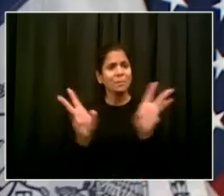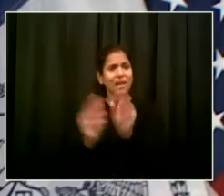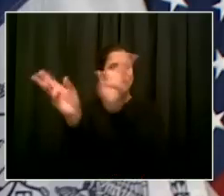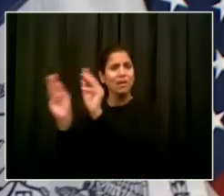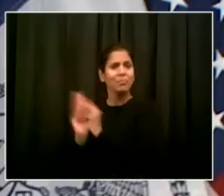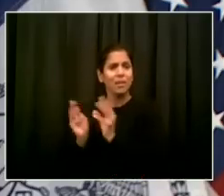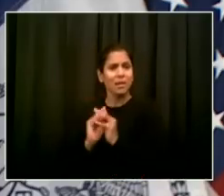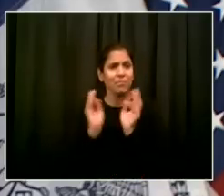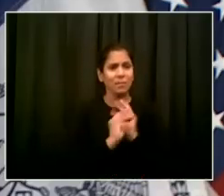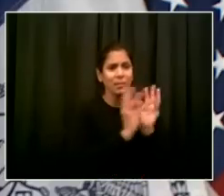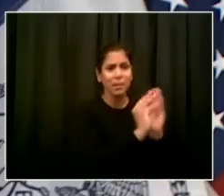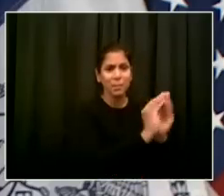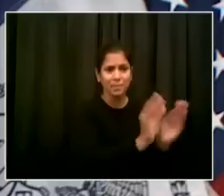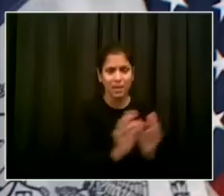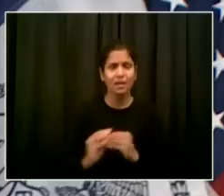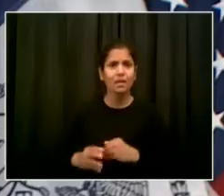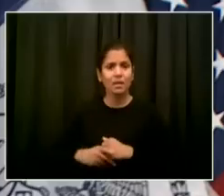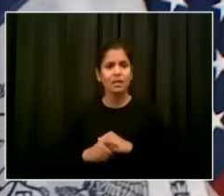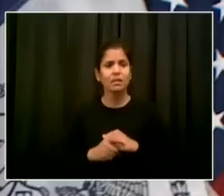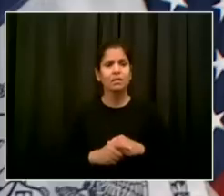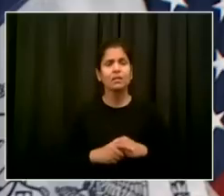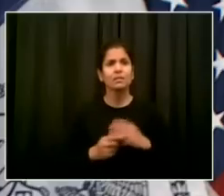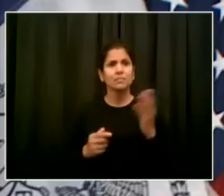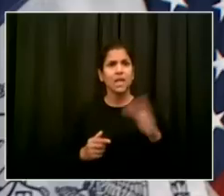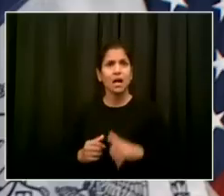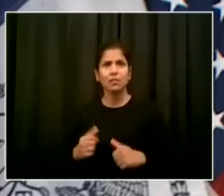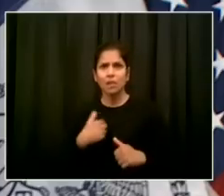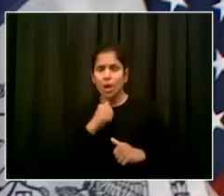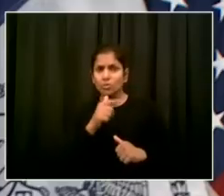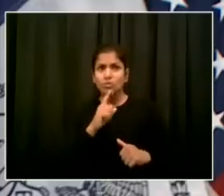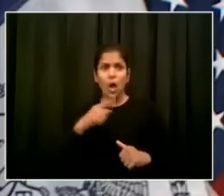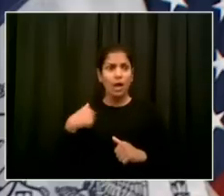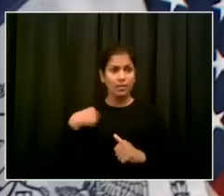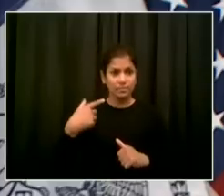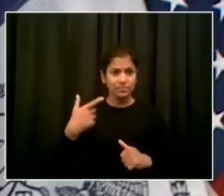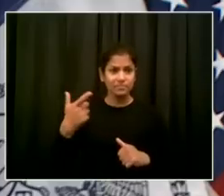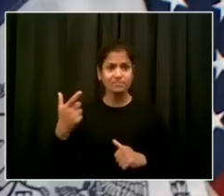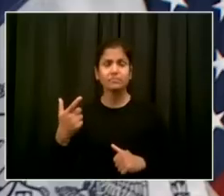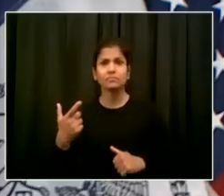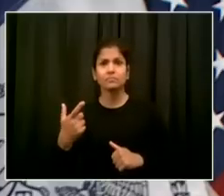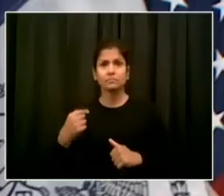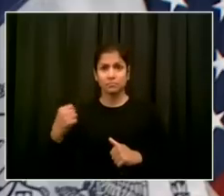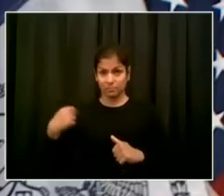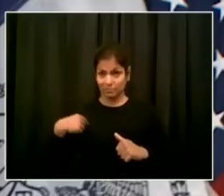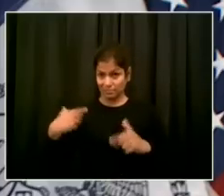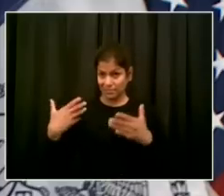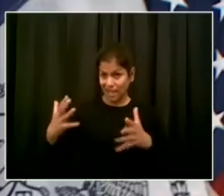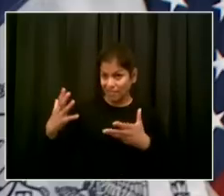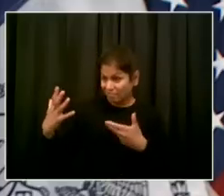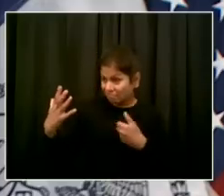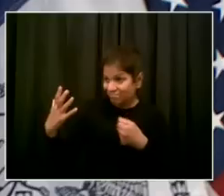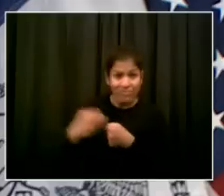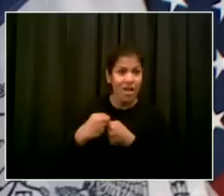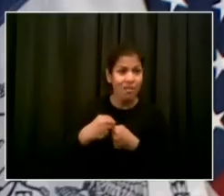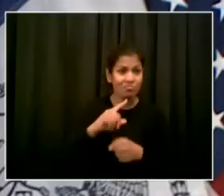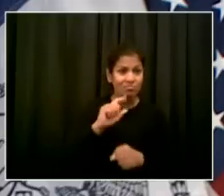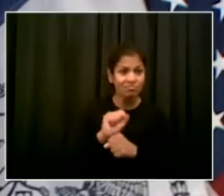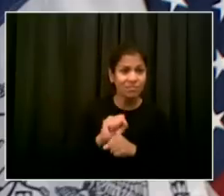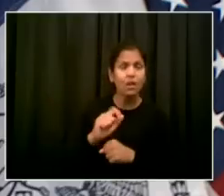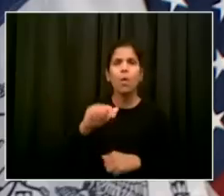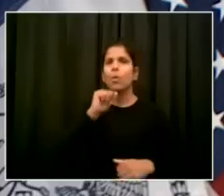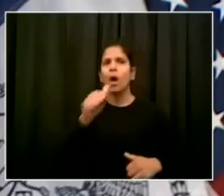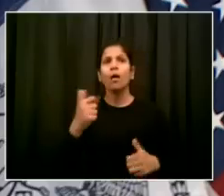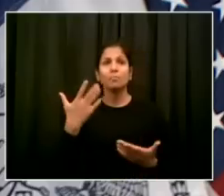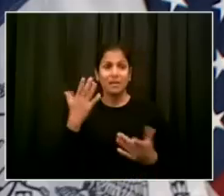the state regulates the Board of Elections, whether it would have to be referred to the State Board of Elections or whatever state investigatory body.